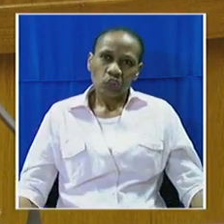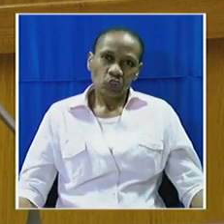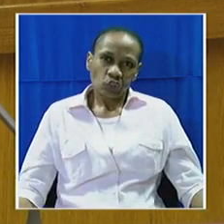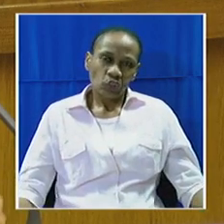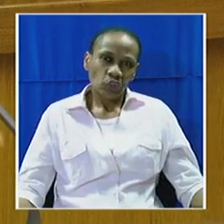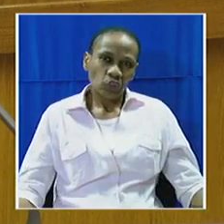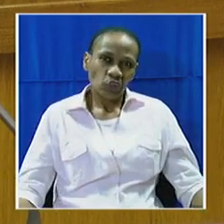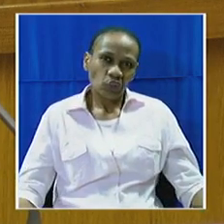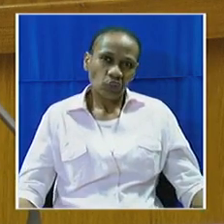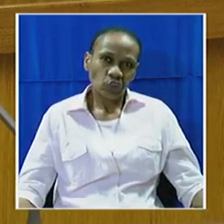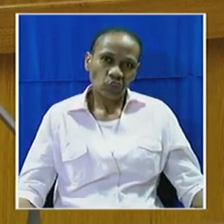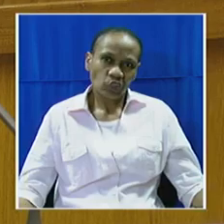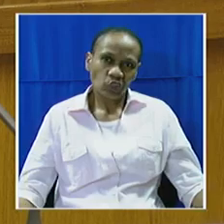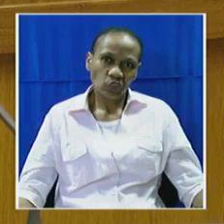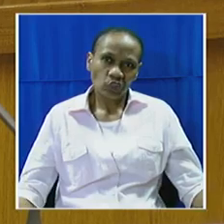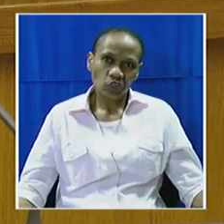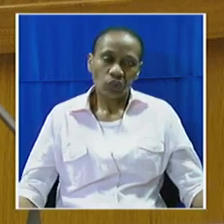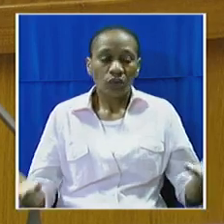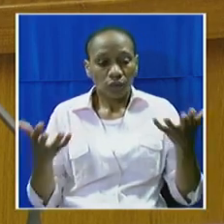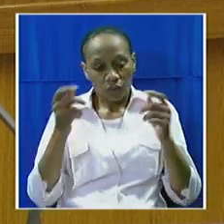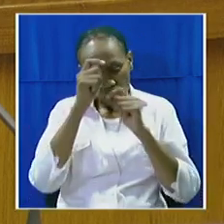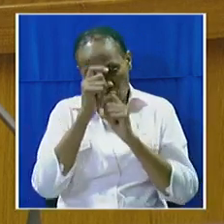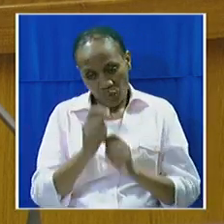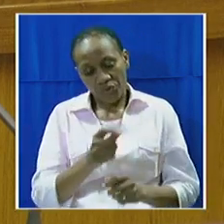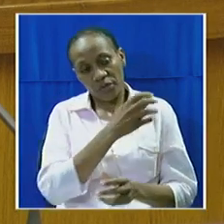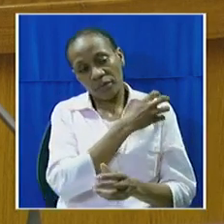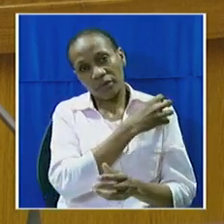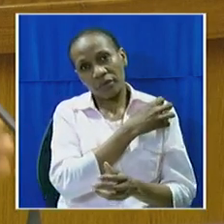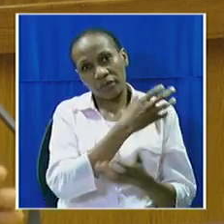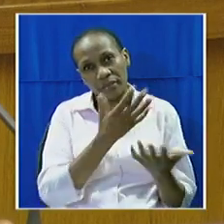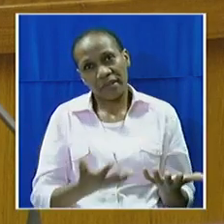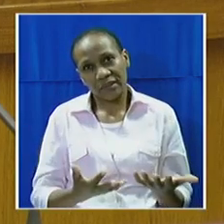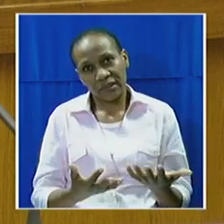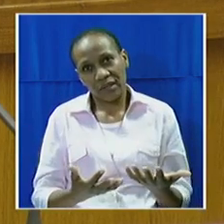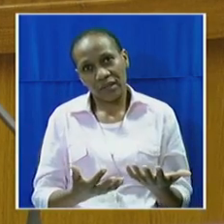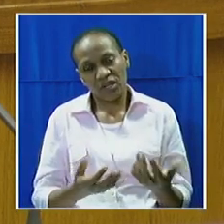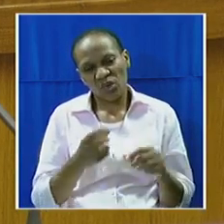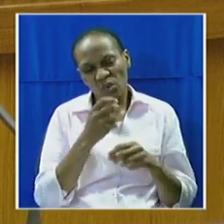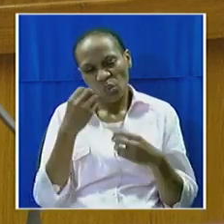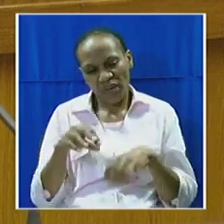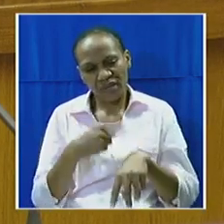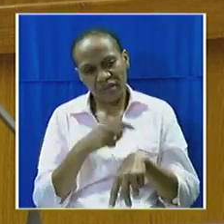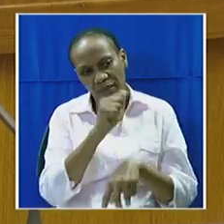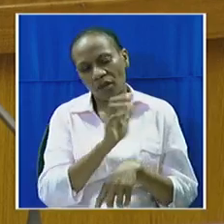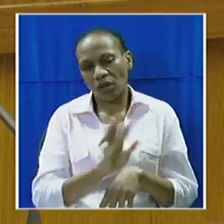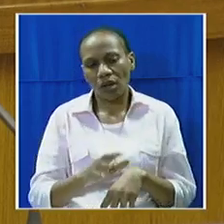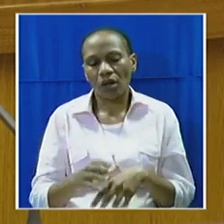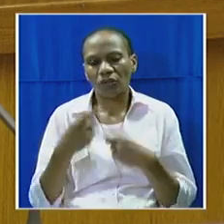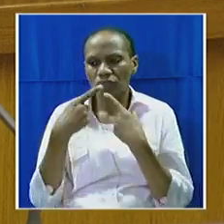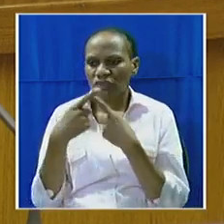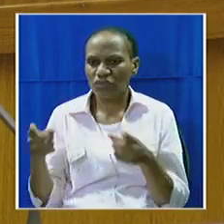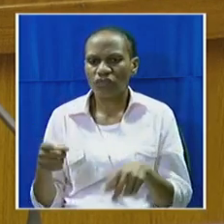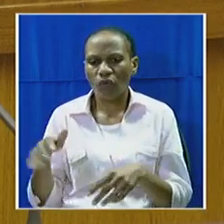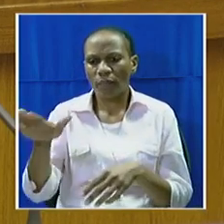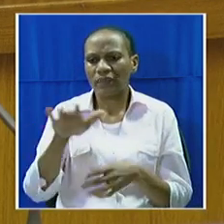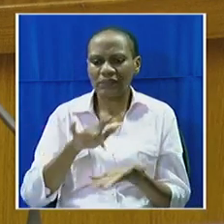indicate, Honorable Minister, it doesn't worth your time to indicate at the venue because it must be declared